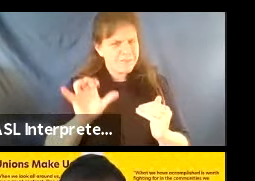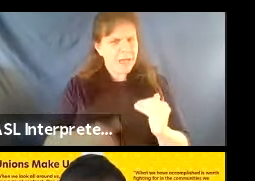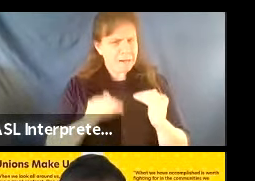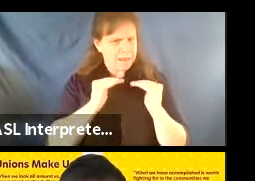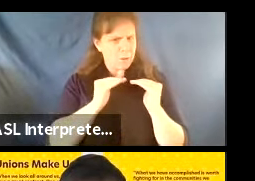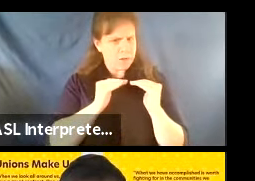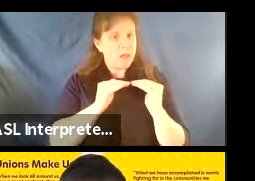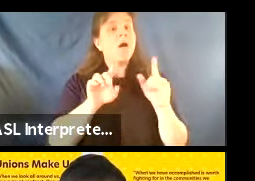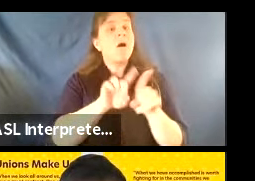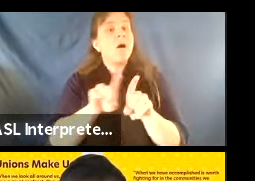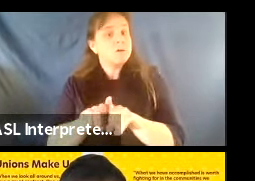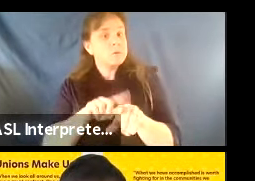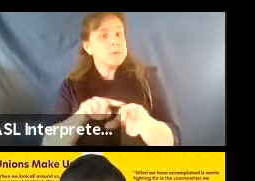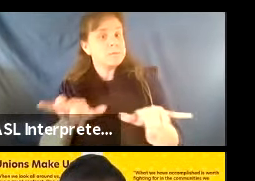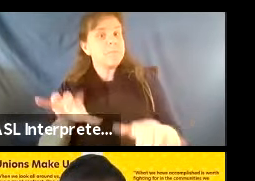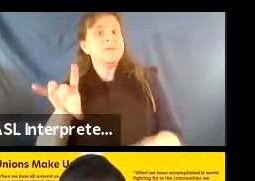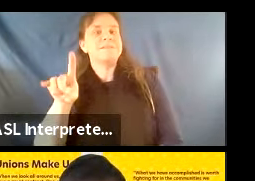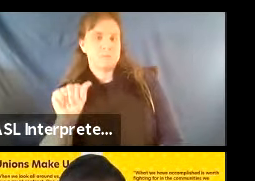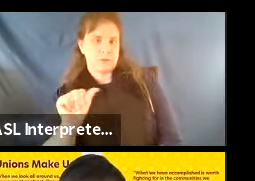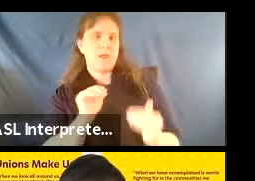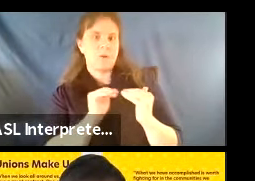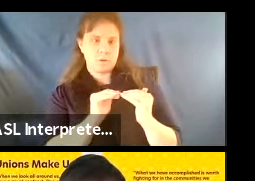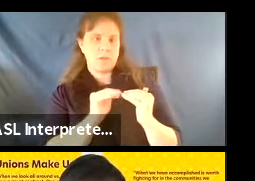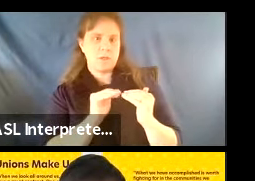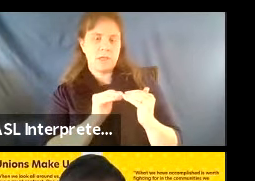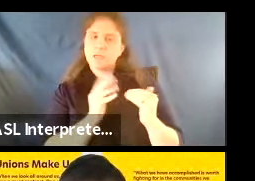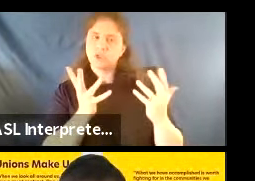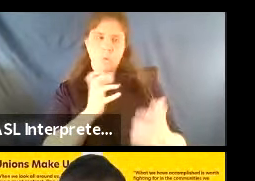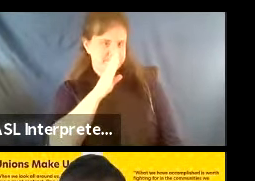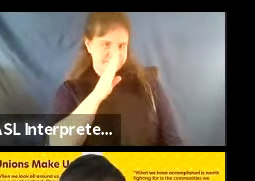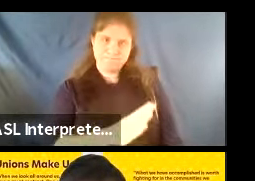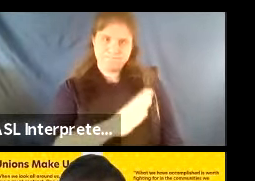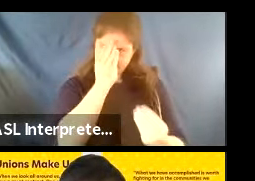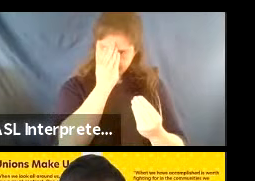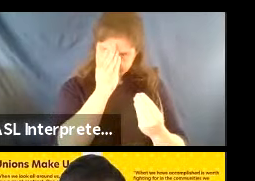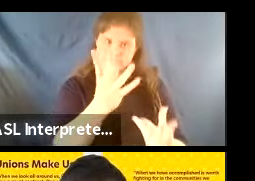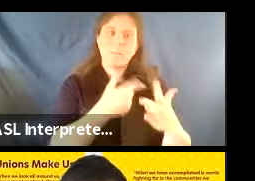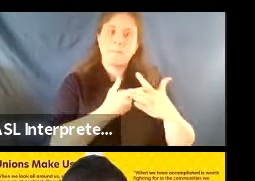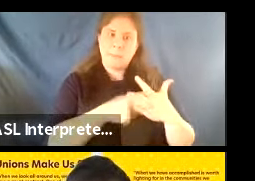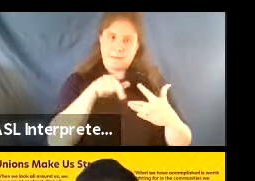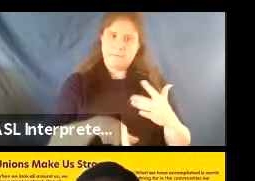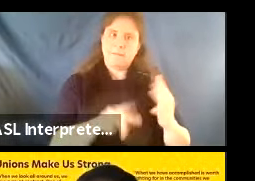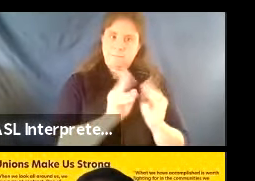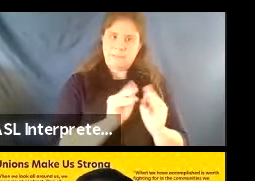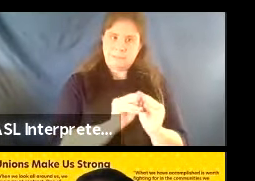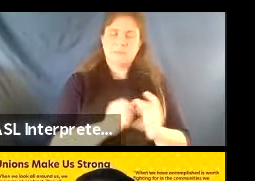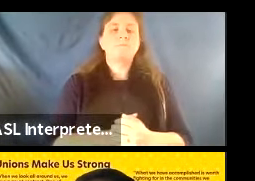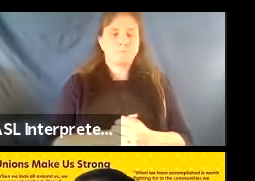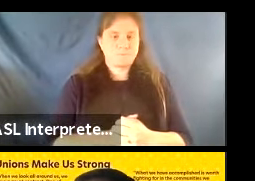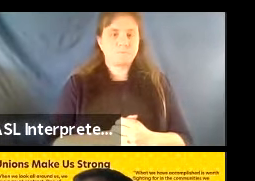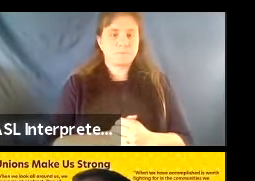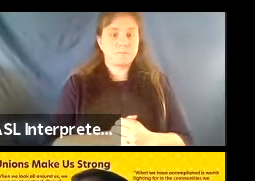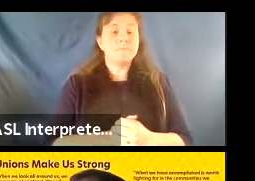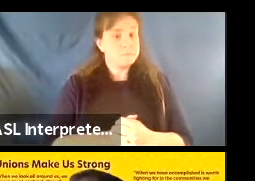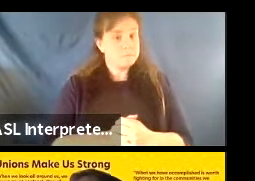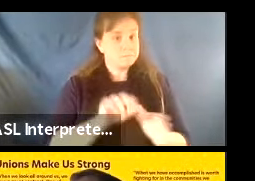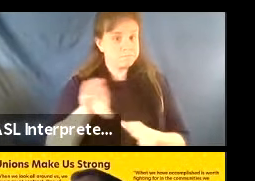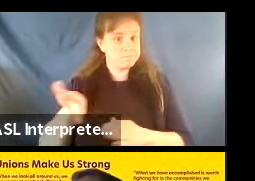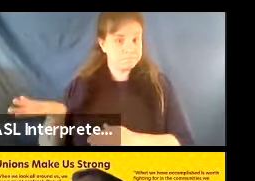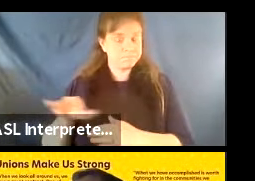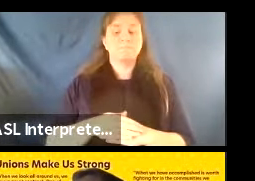make sure that that is stated explicitly at the beginning of this meeting. So today, as part of